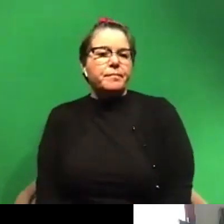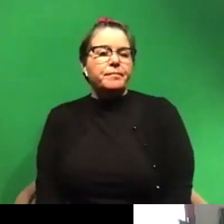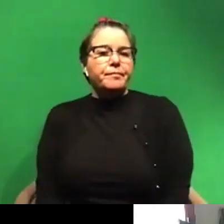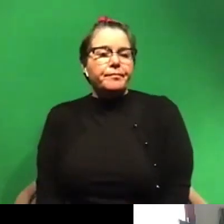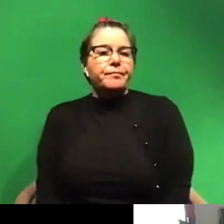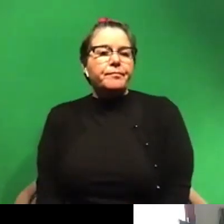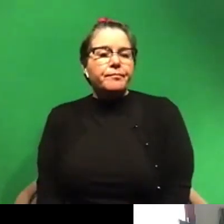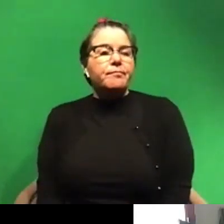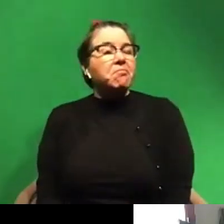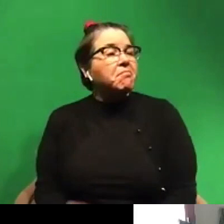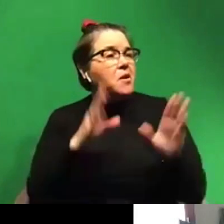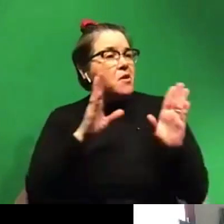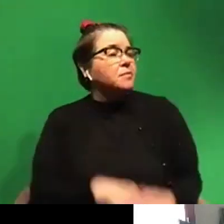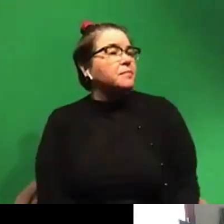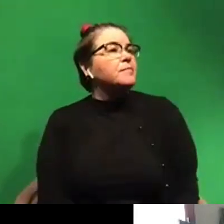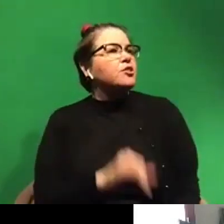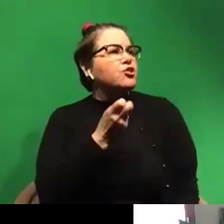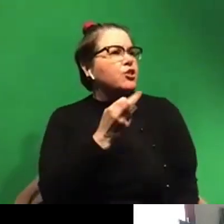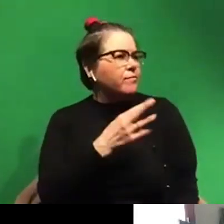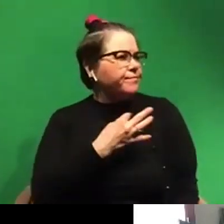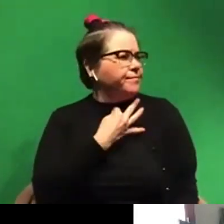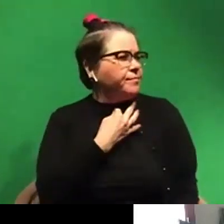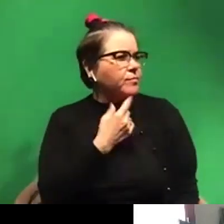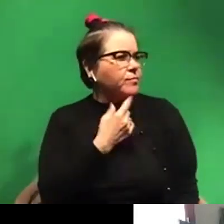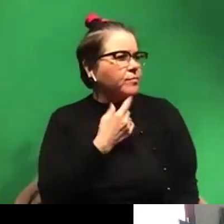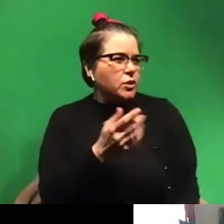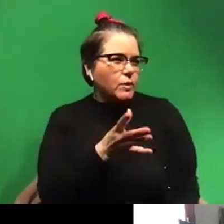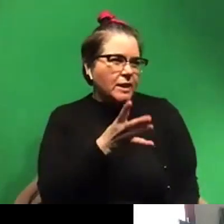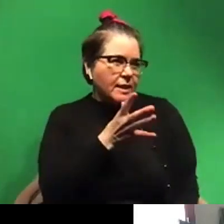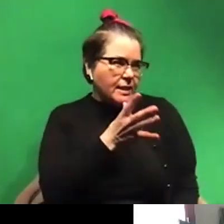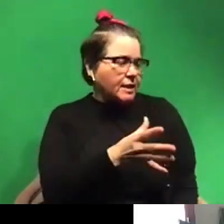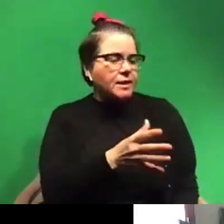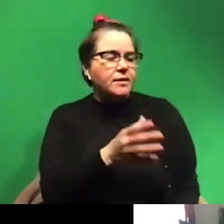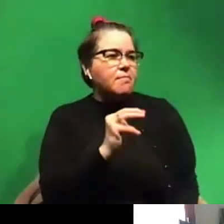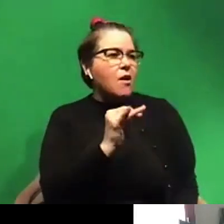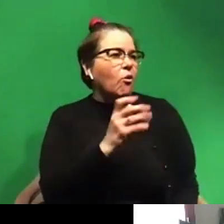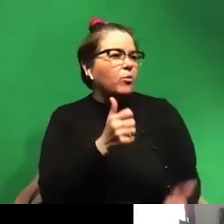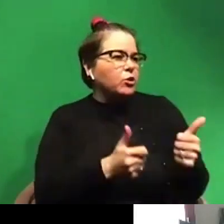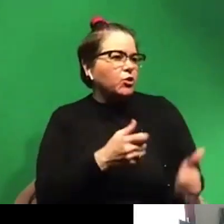Awesome. Jennifer would like to know, what is your least favorite microbe?